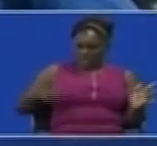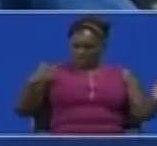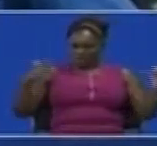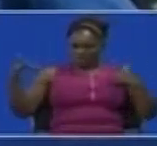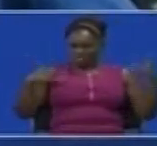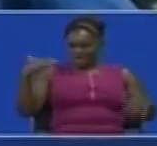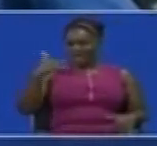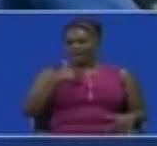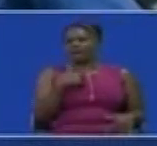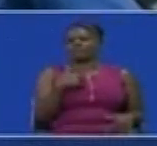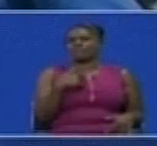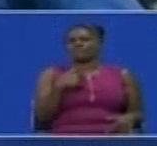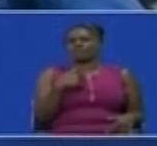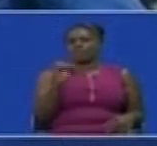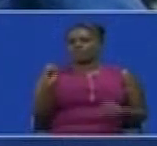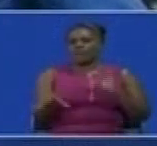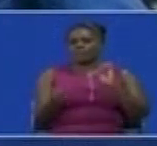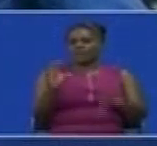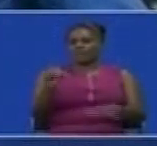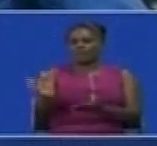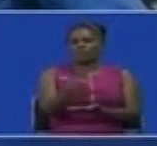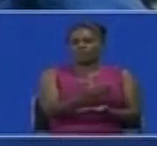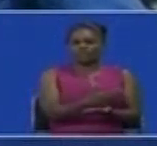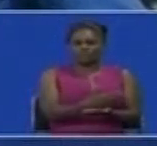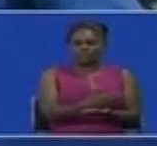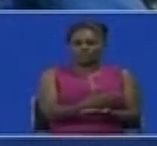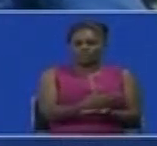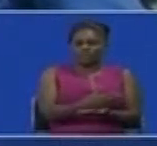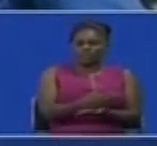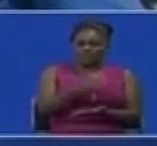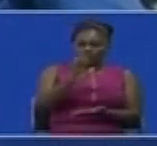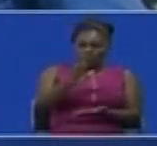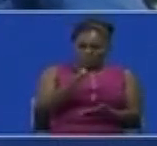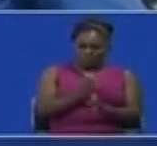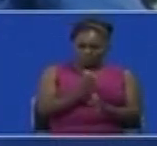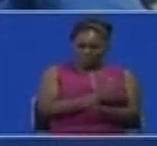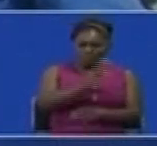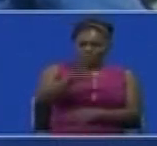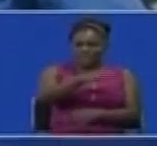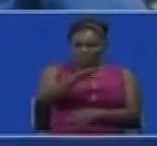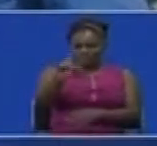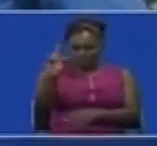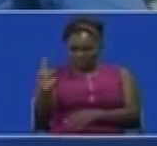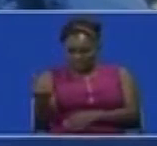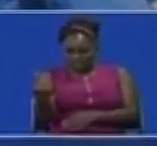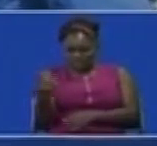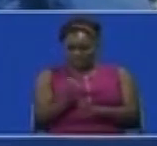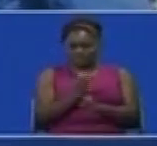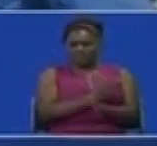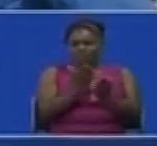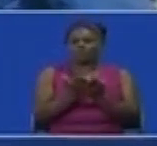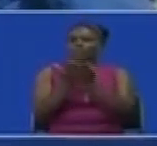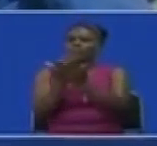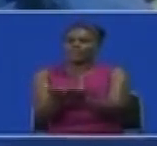collection. Ideally, this matter has to sail through the county assembly before actually it is taken